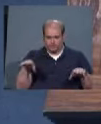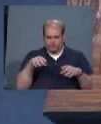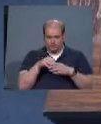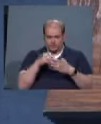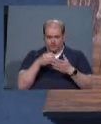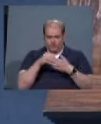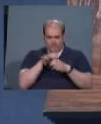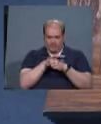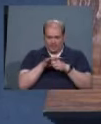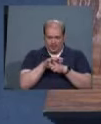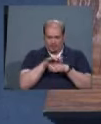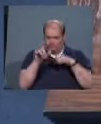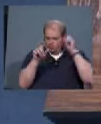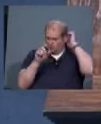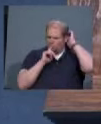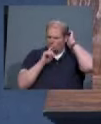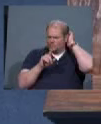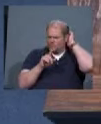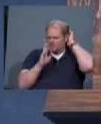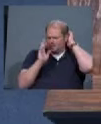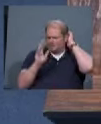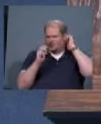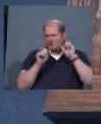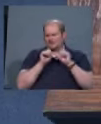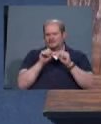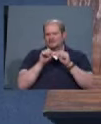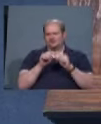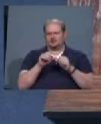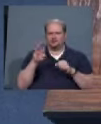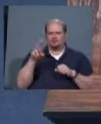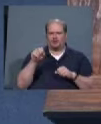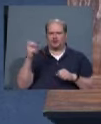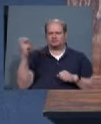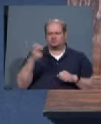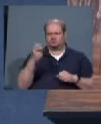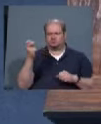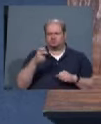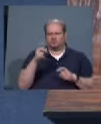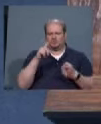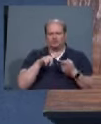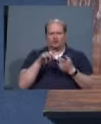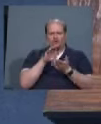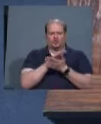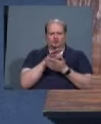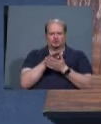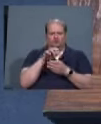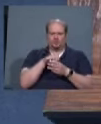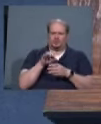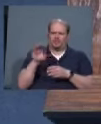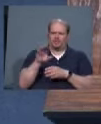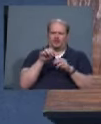the neighborhood? Or are they going to continuously be bused when there's a school in their area?